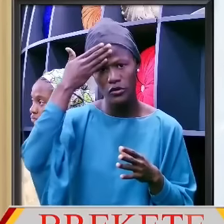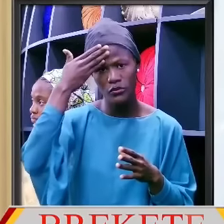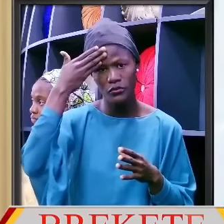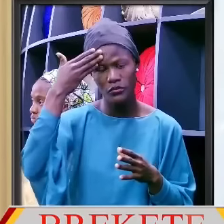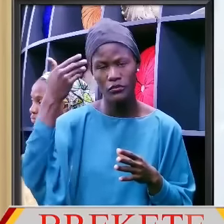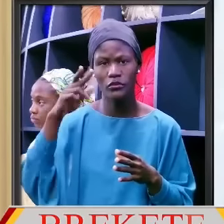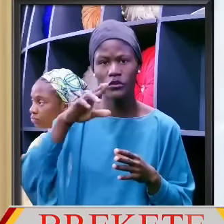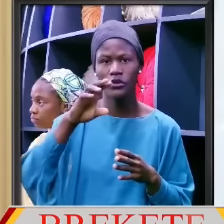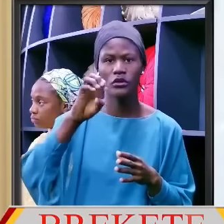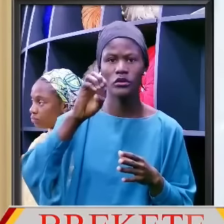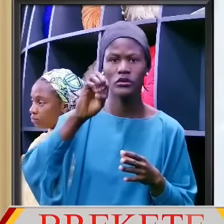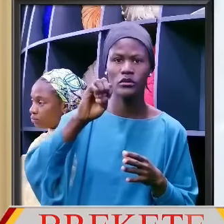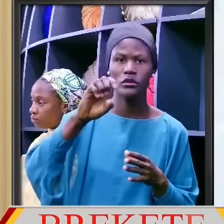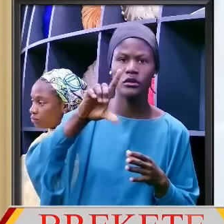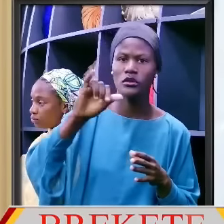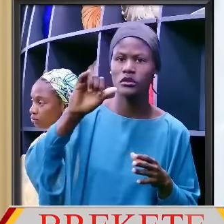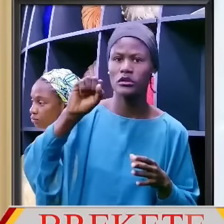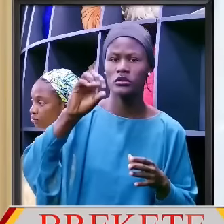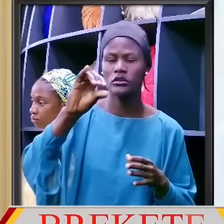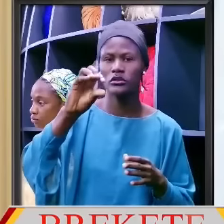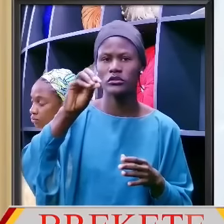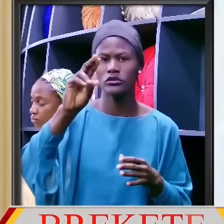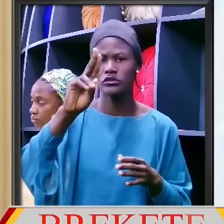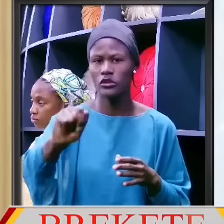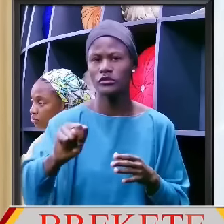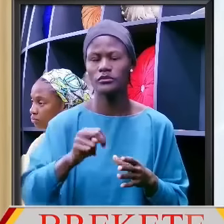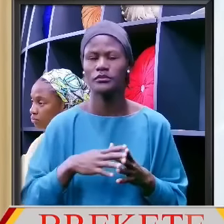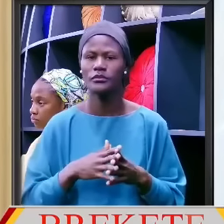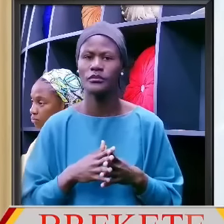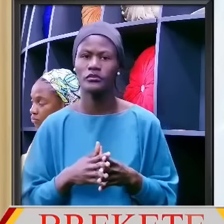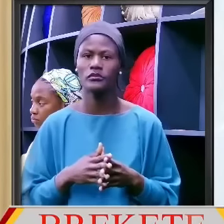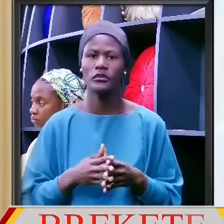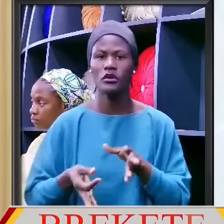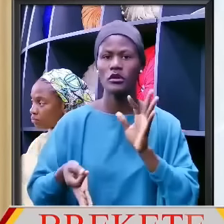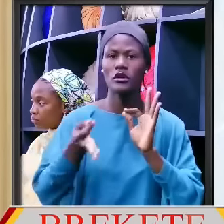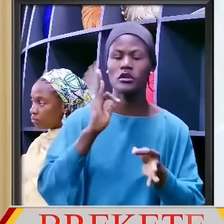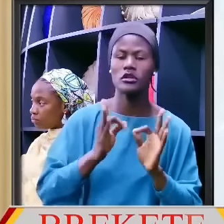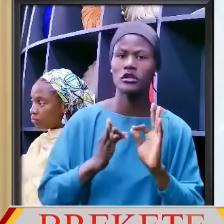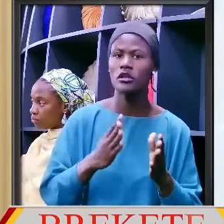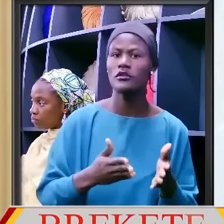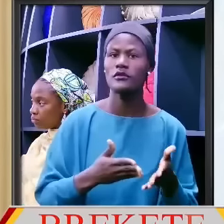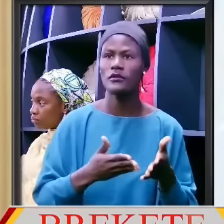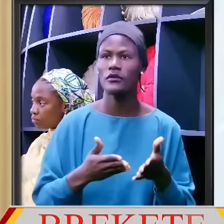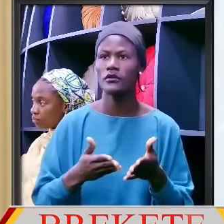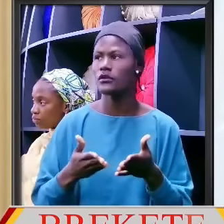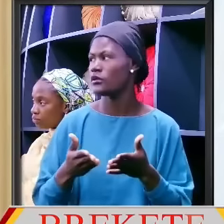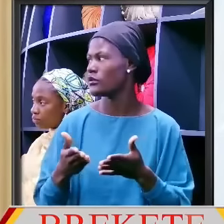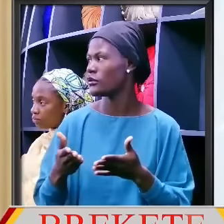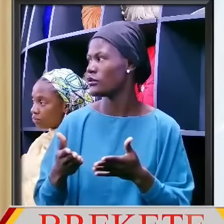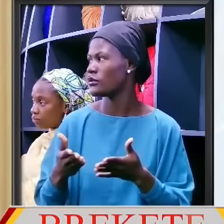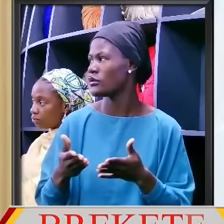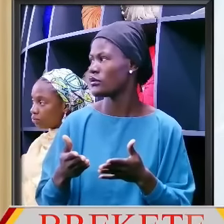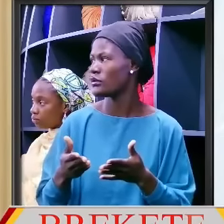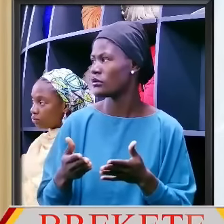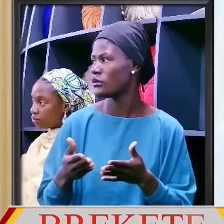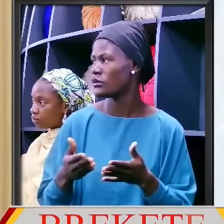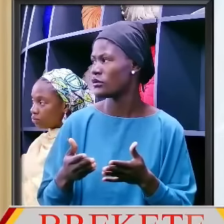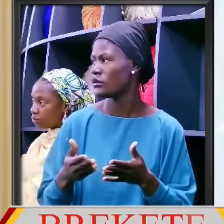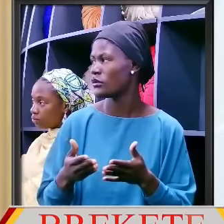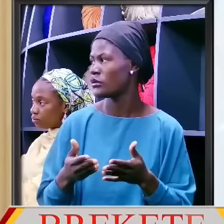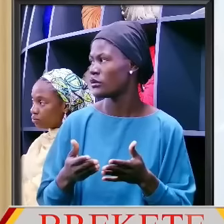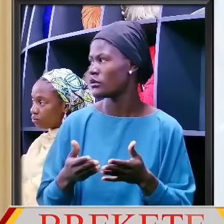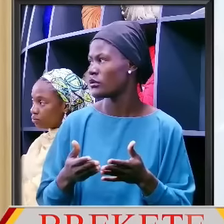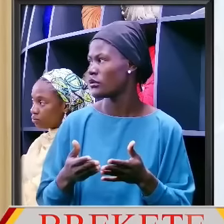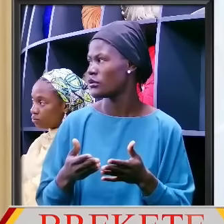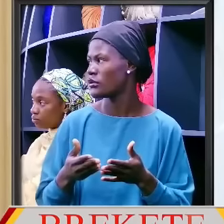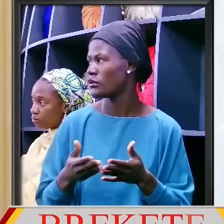religion affiliation, tribal affiliation. Look, if a pagan no, can lead us successfully and